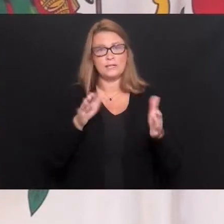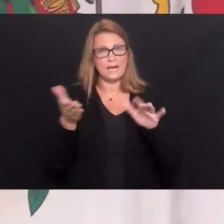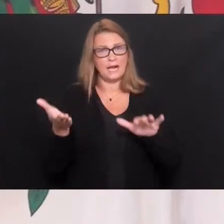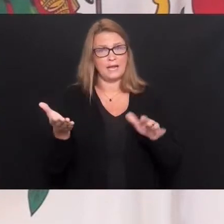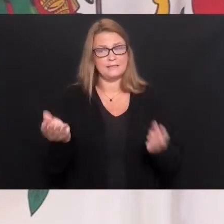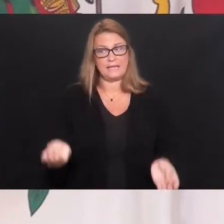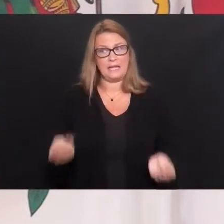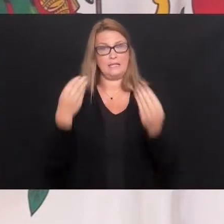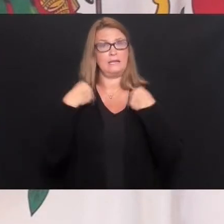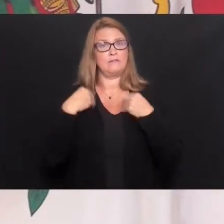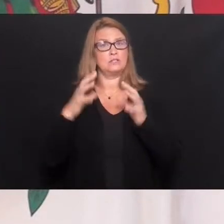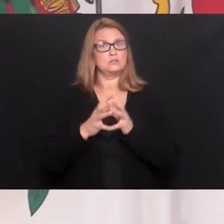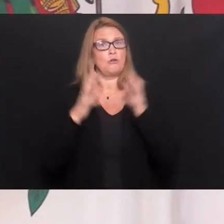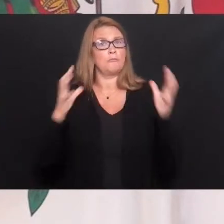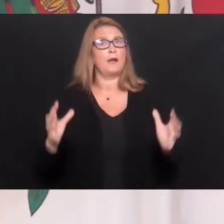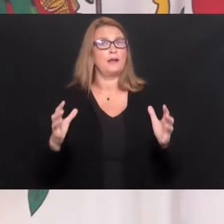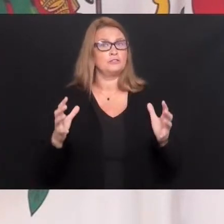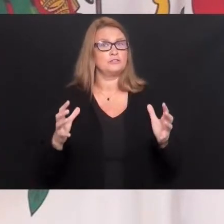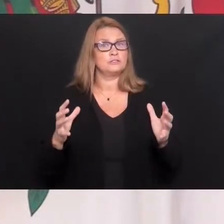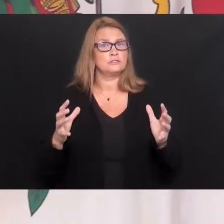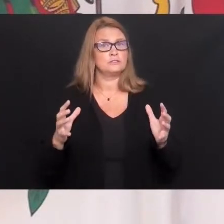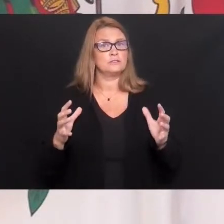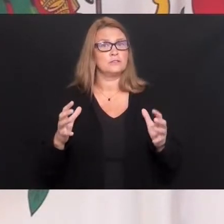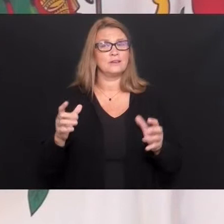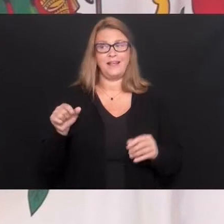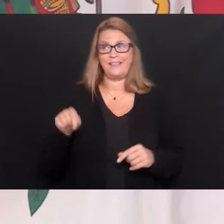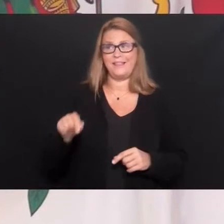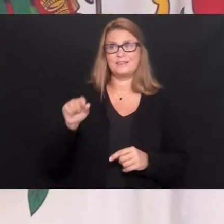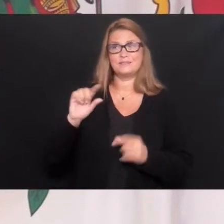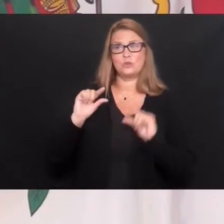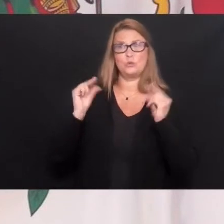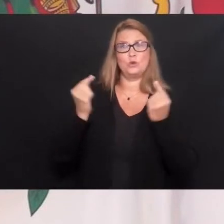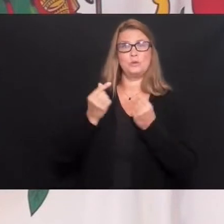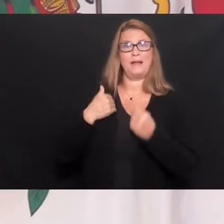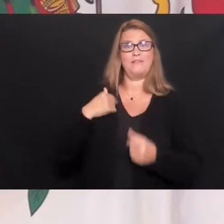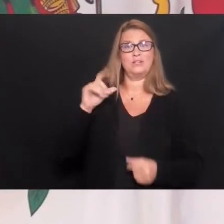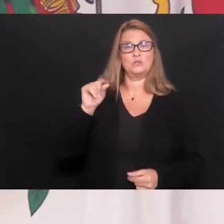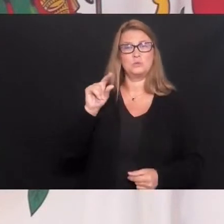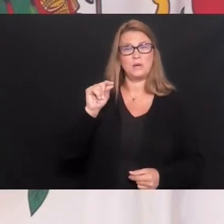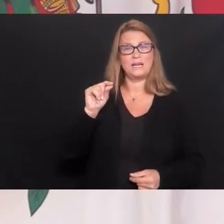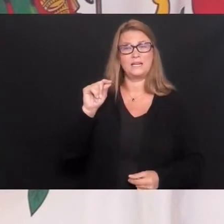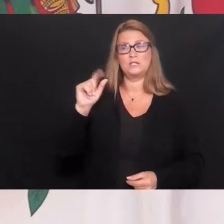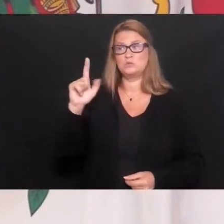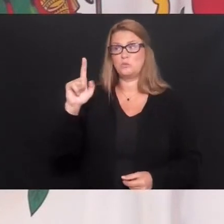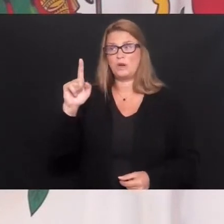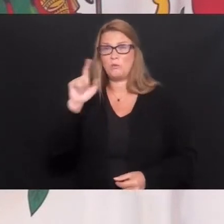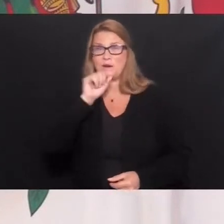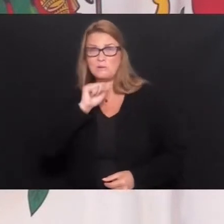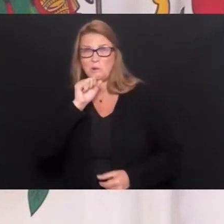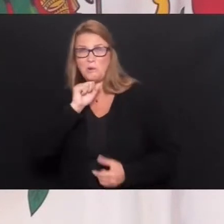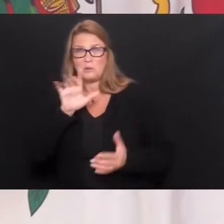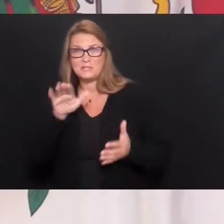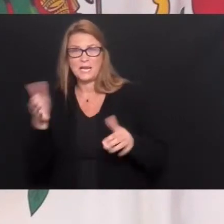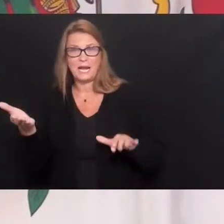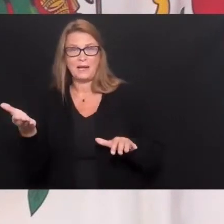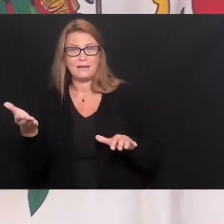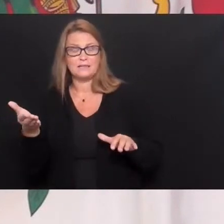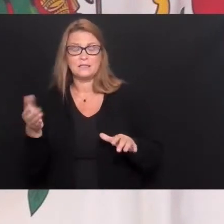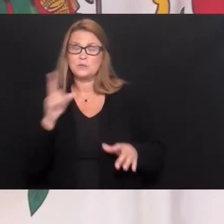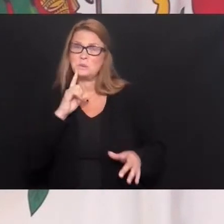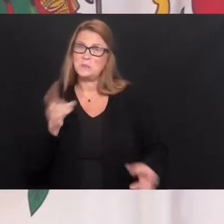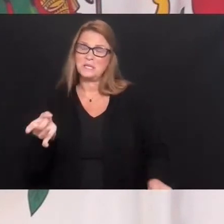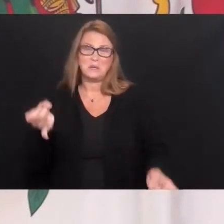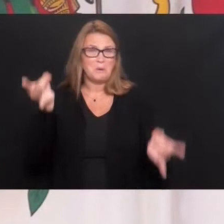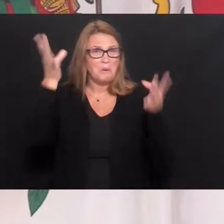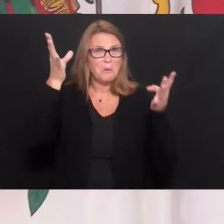much. In this, we lost a 20-year-old, a 21-year-old. Tragic beyond all